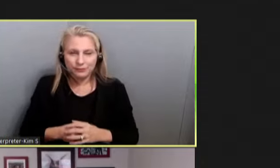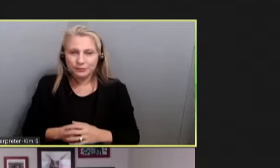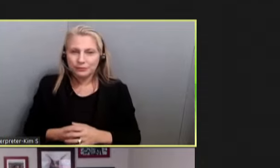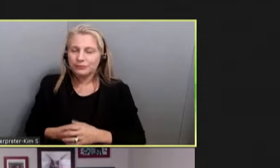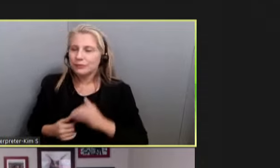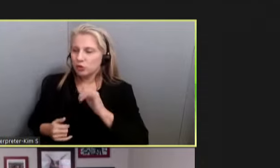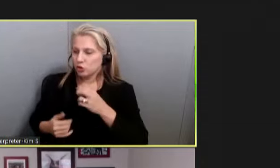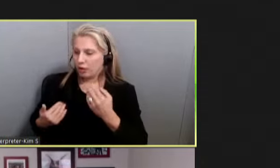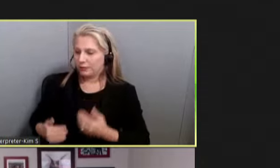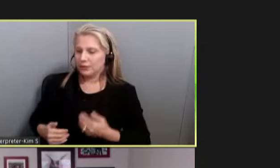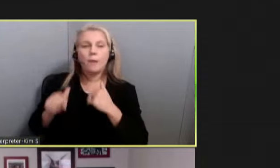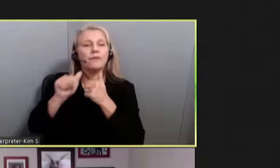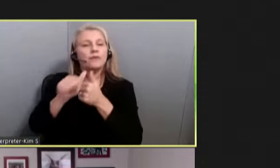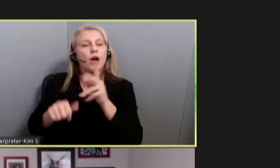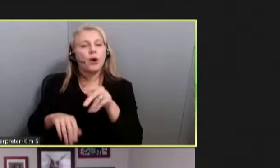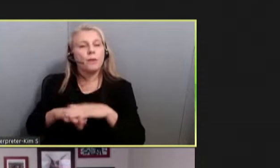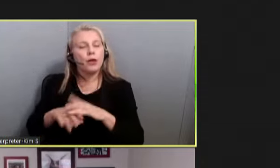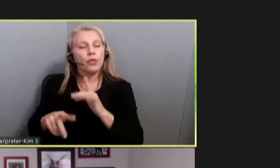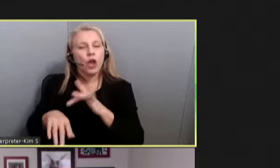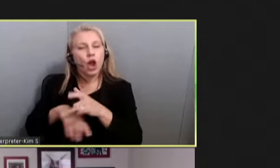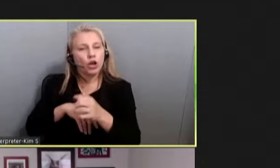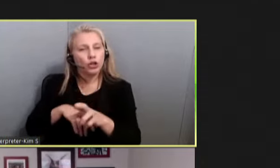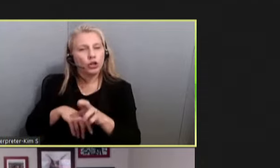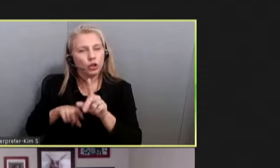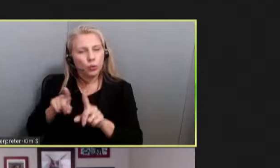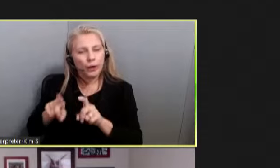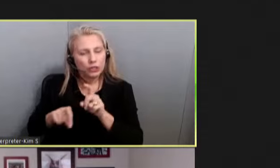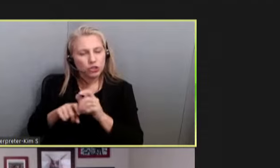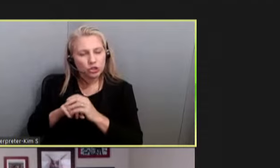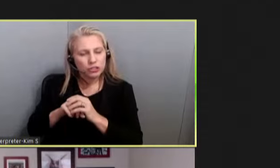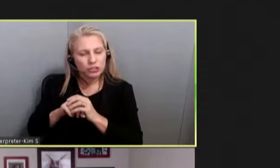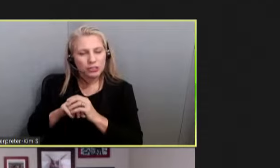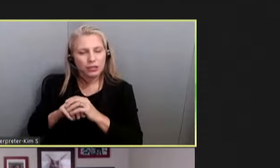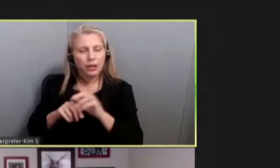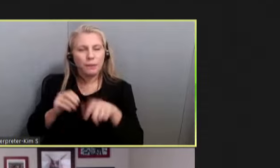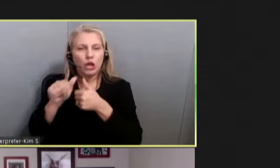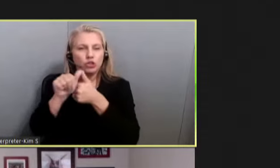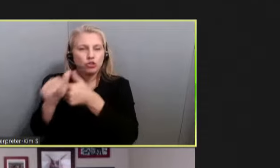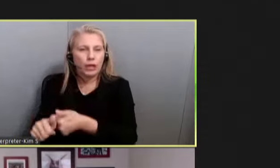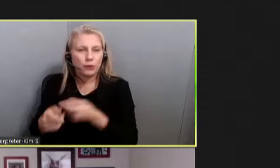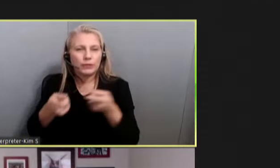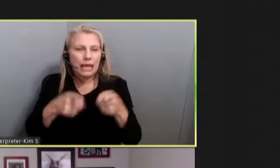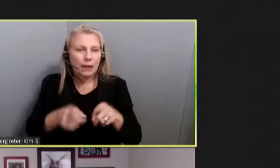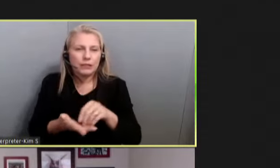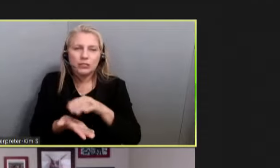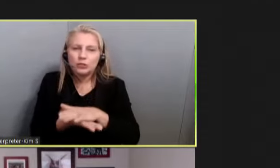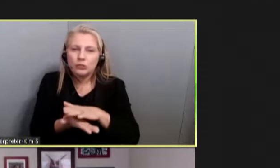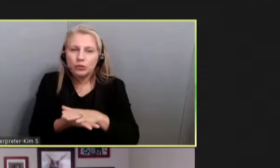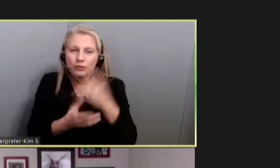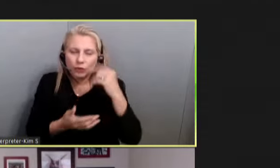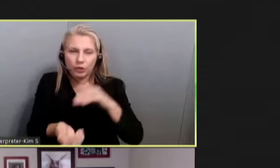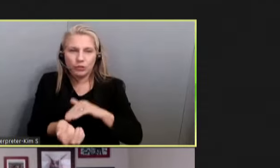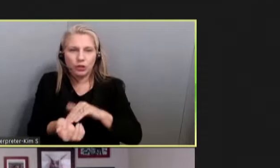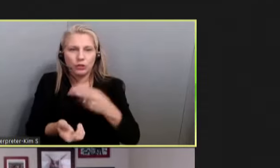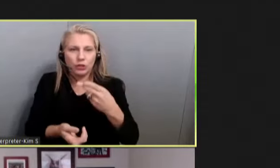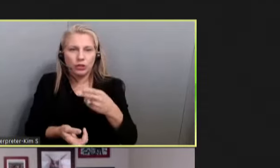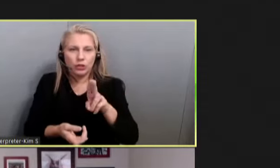Hi, just following up on the earlier question I had about tracking what's happening in schools. I guess this is for Dr. Herlihy.